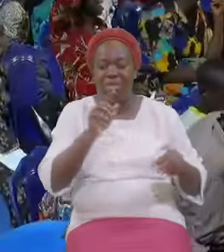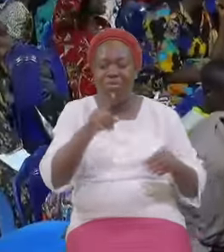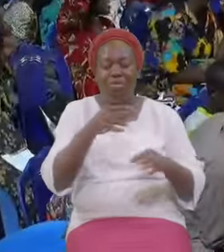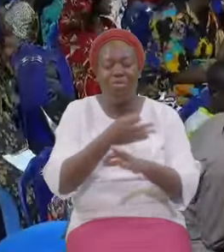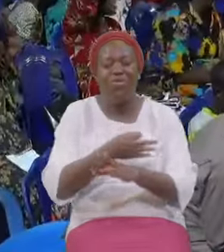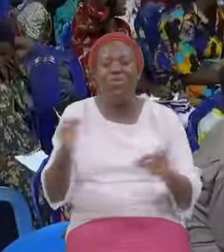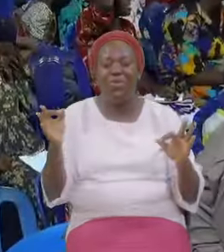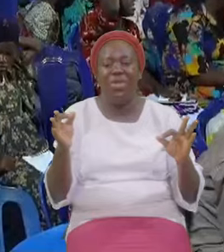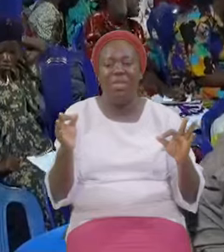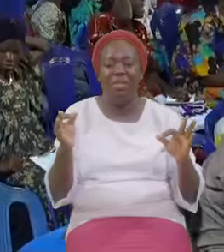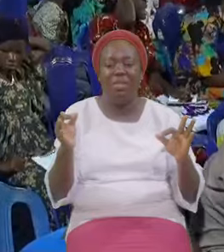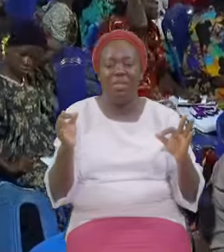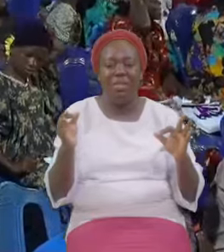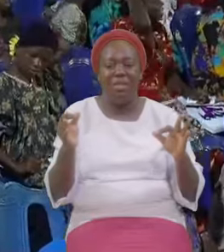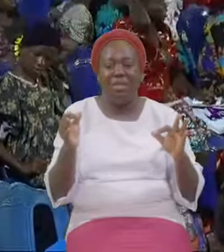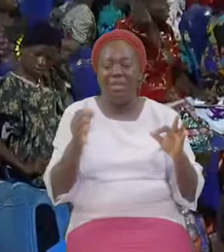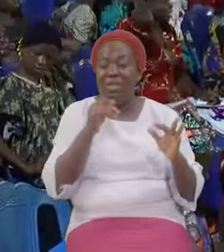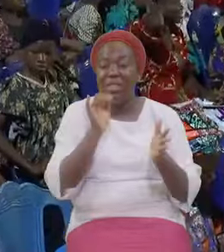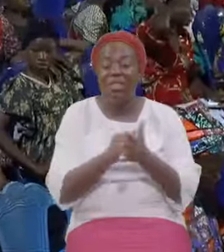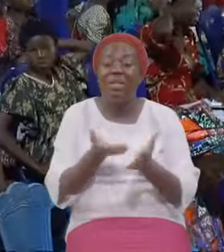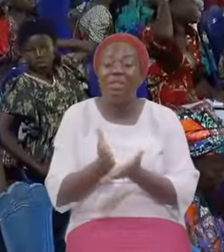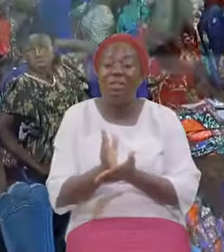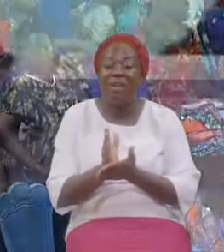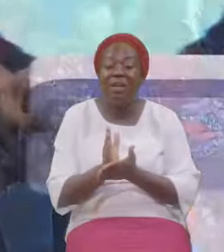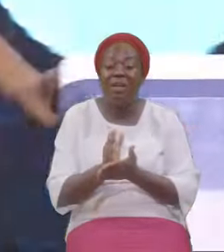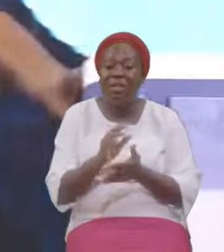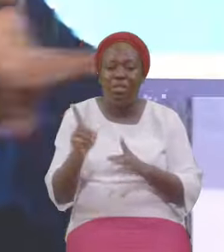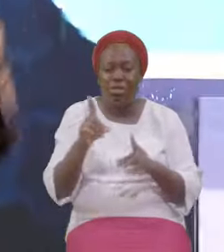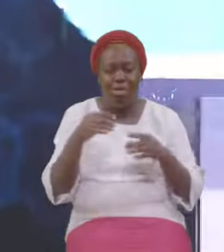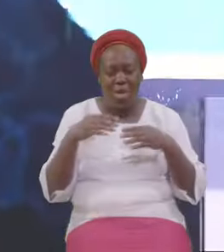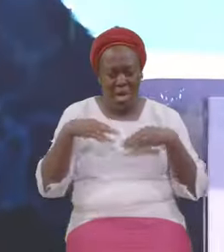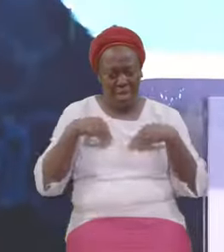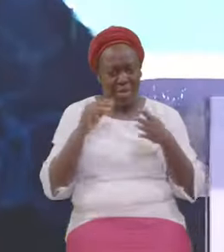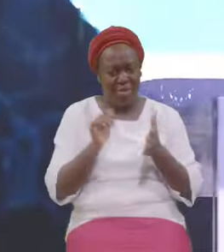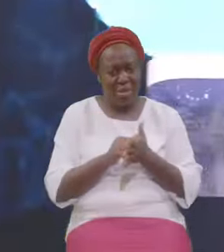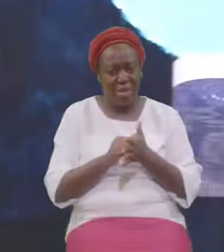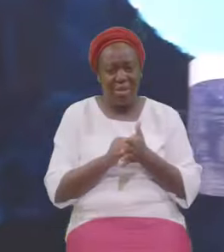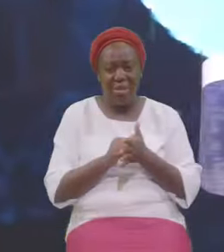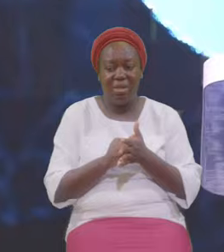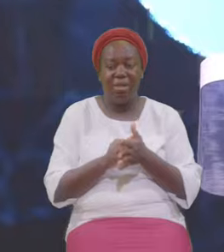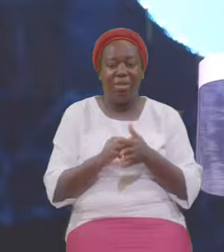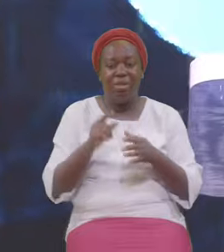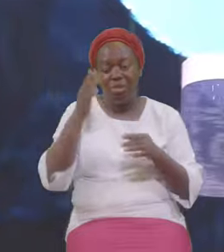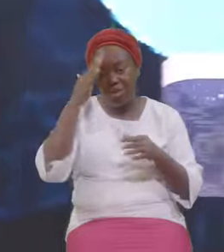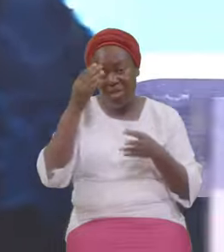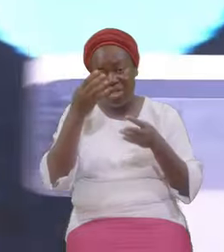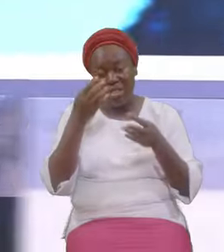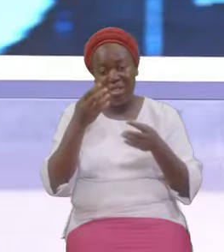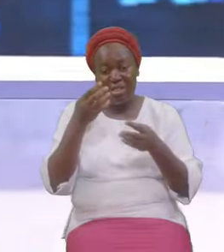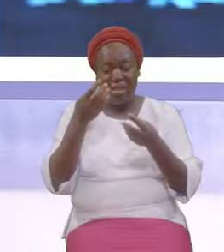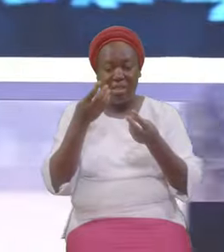Is that right? Do you accept that? You know, the resolutions we make and we